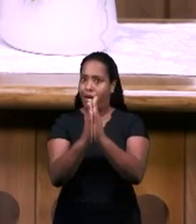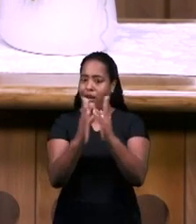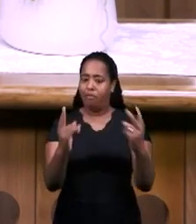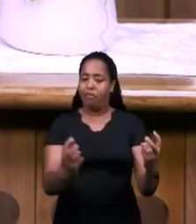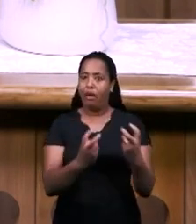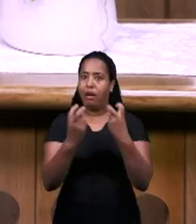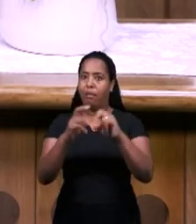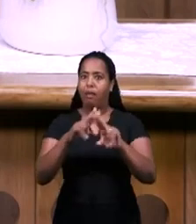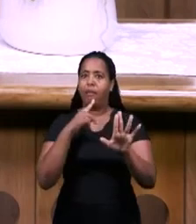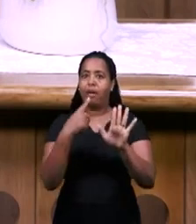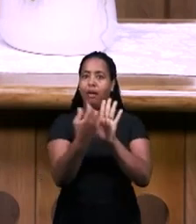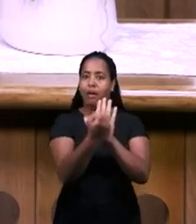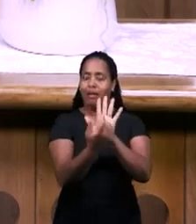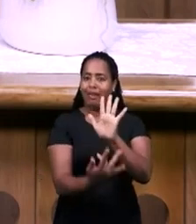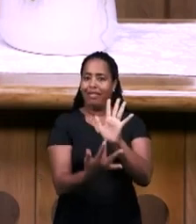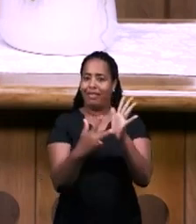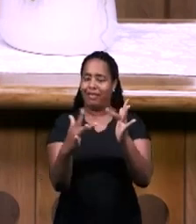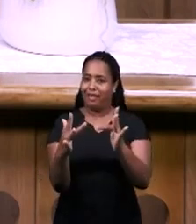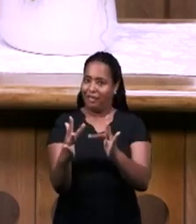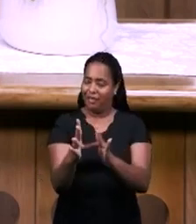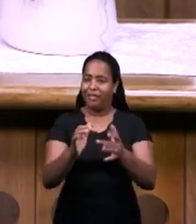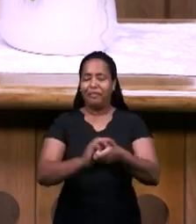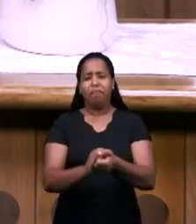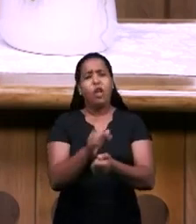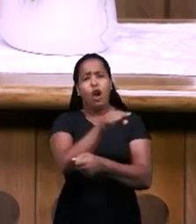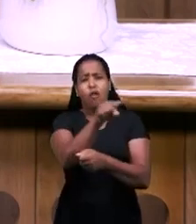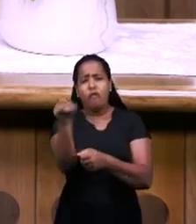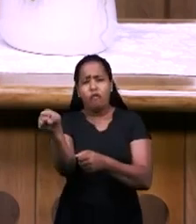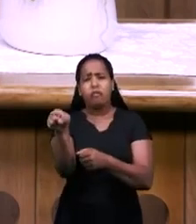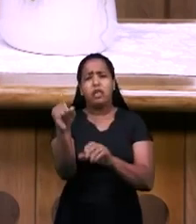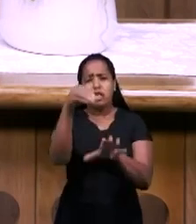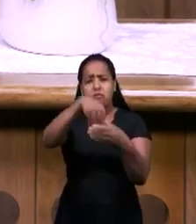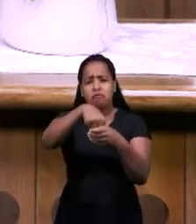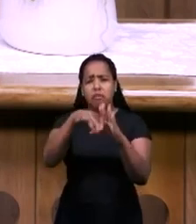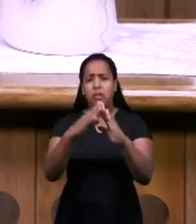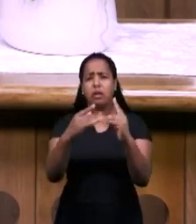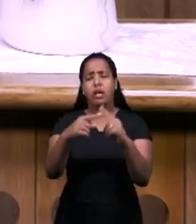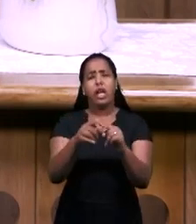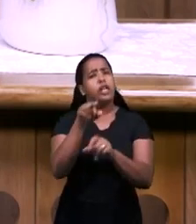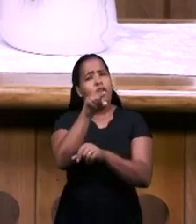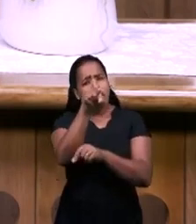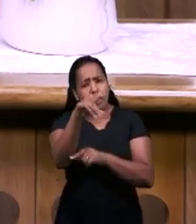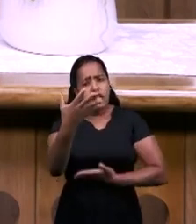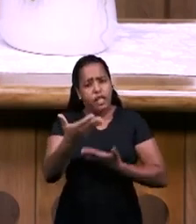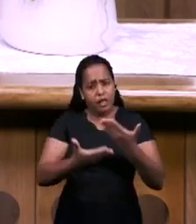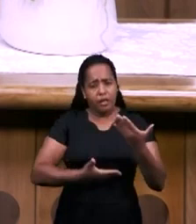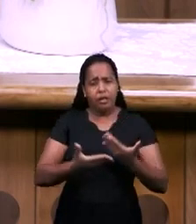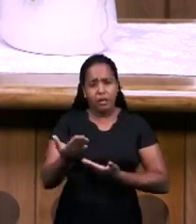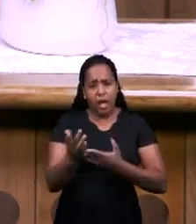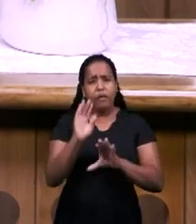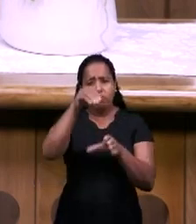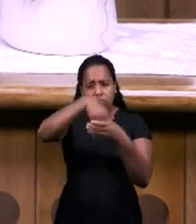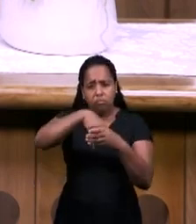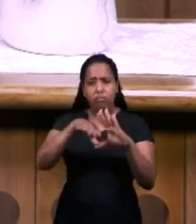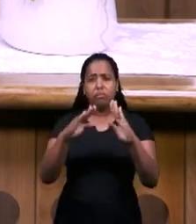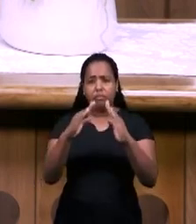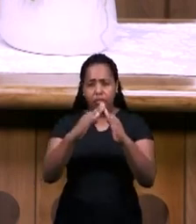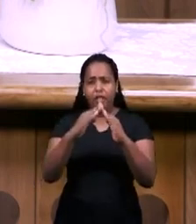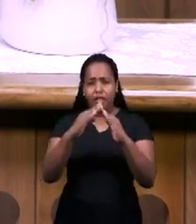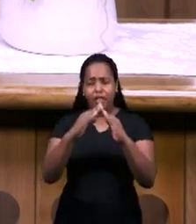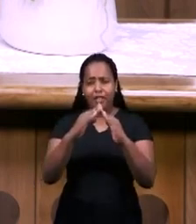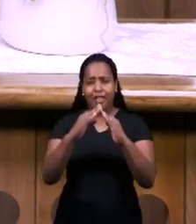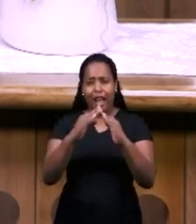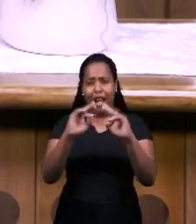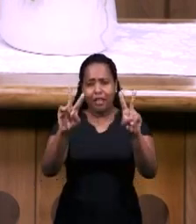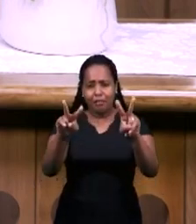by the blood of the Lord Jesus. To those who are inside of the churches, to you as a member of the church inside of your home, watching